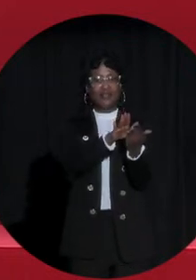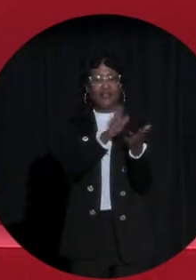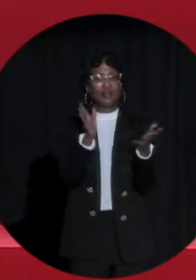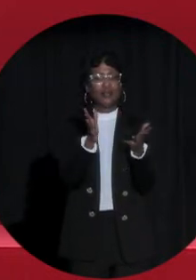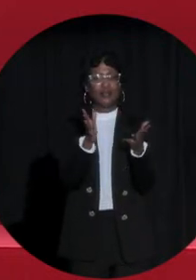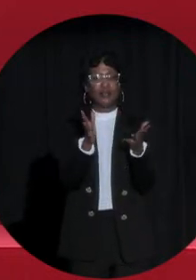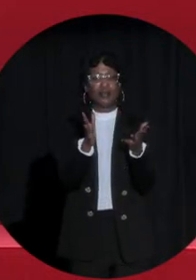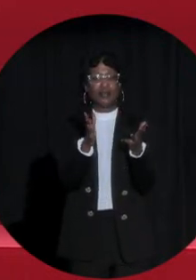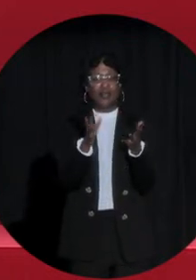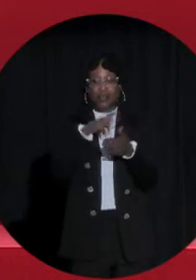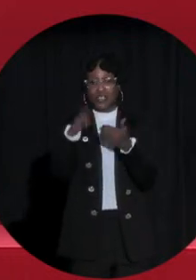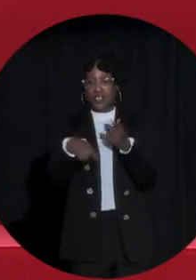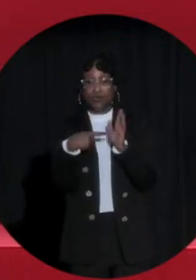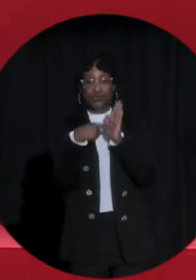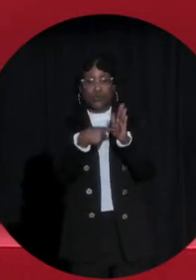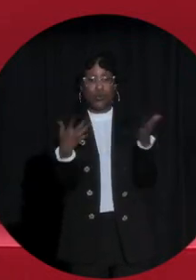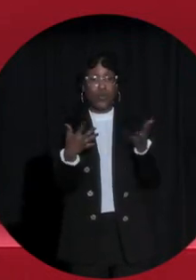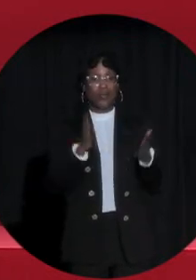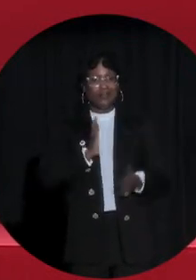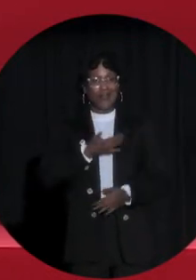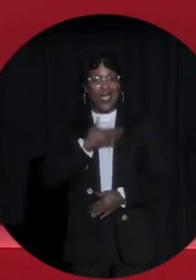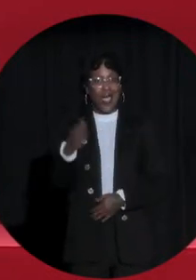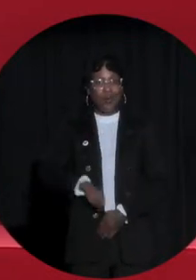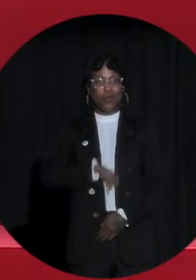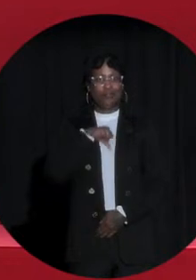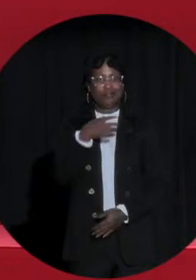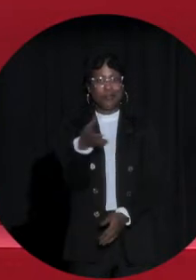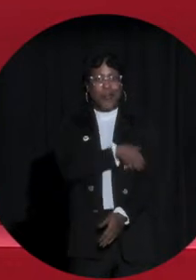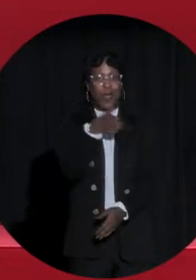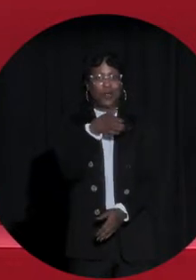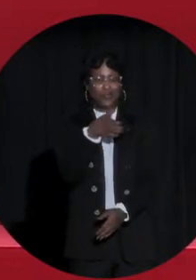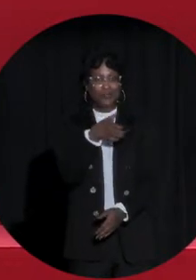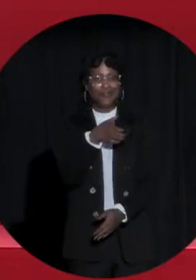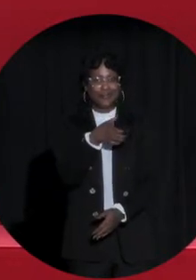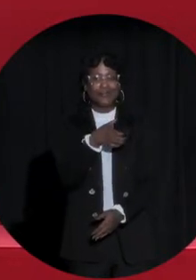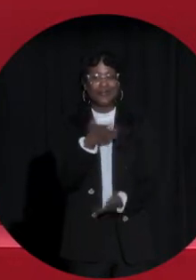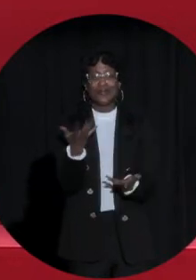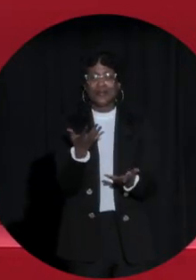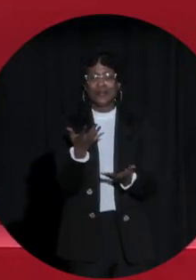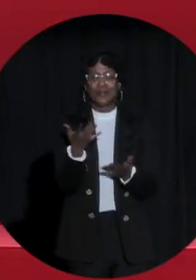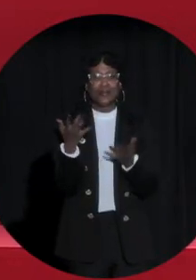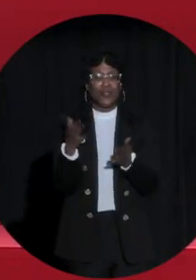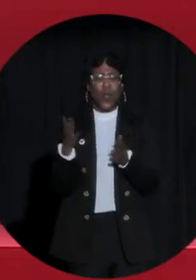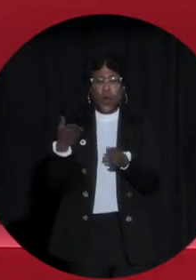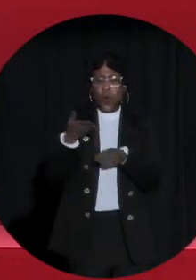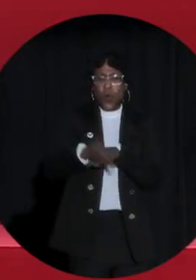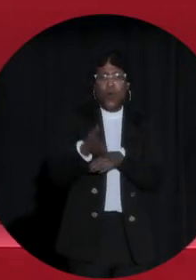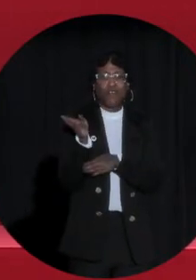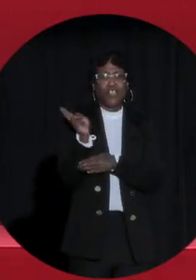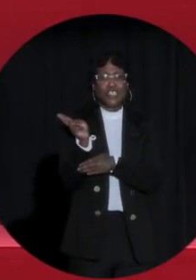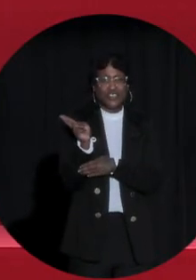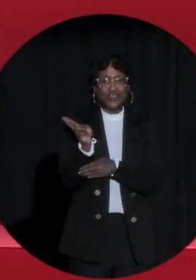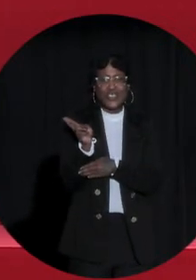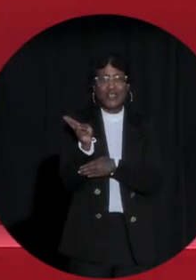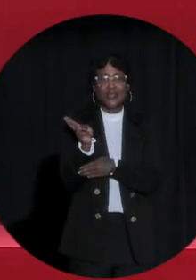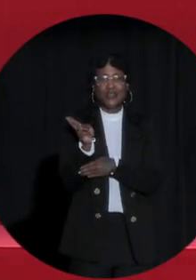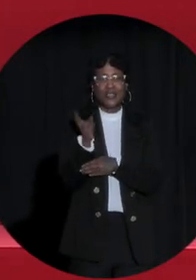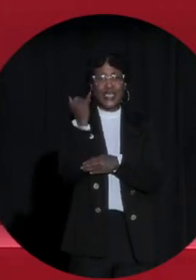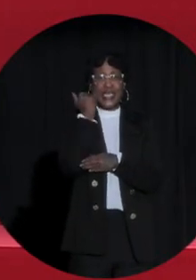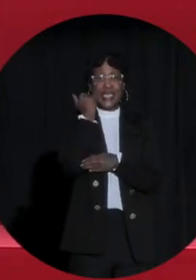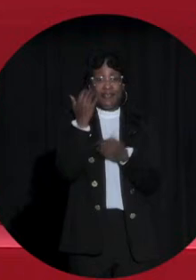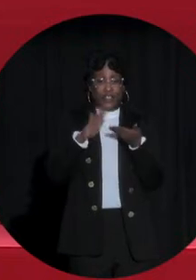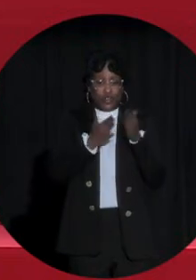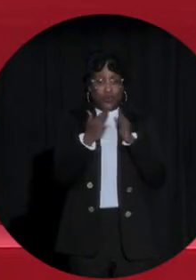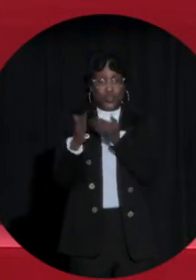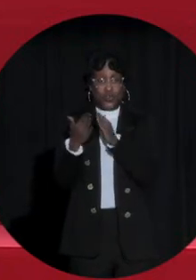power. For much longer than any of us have been on this earth, throughout our history, we've seen that when we move forward as a community